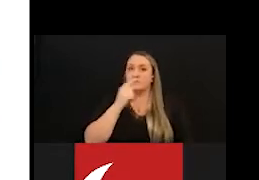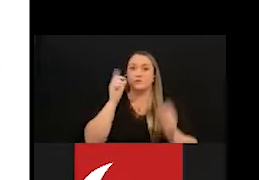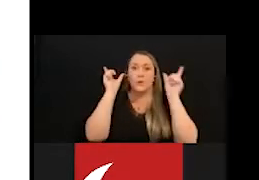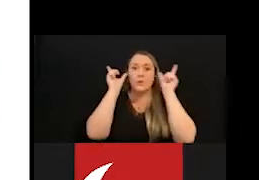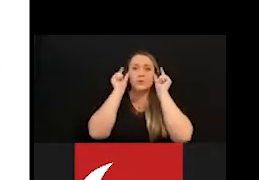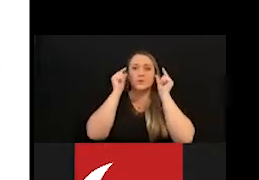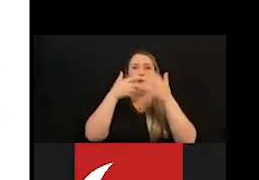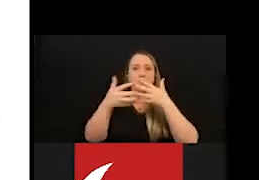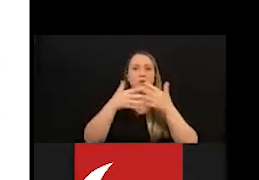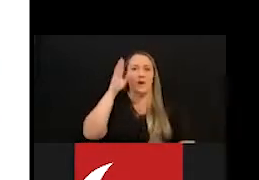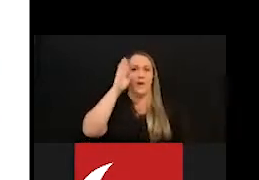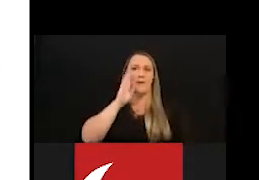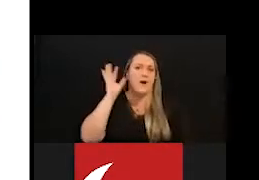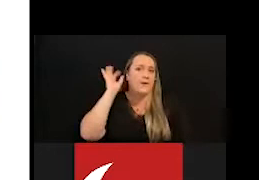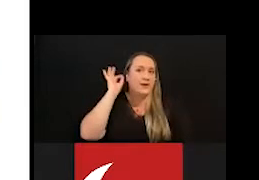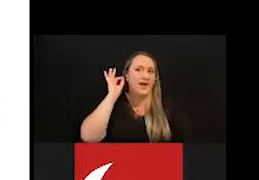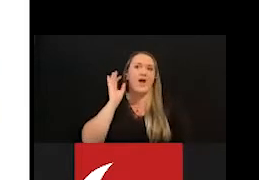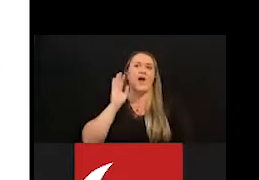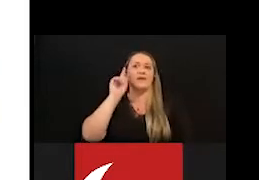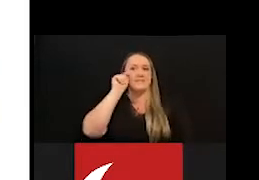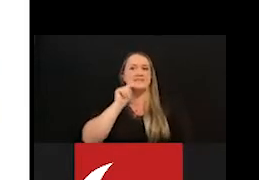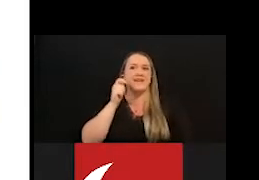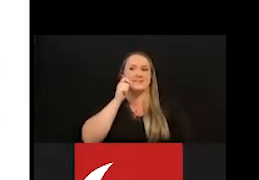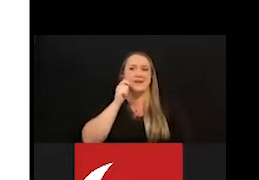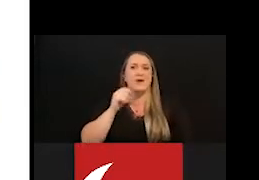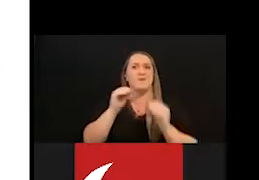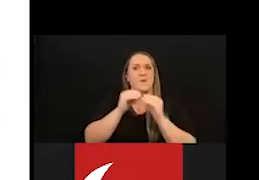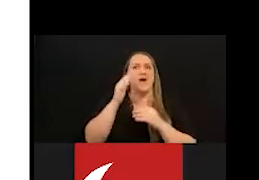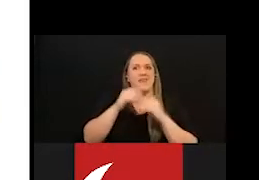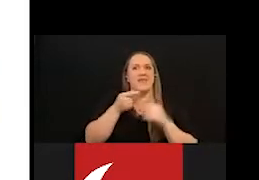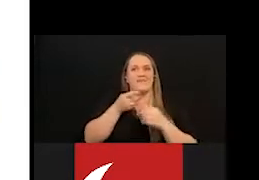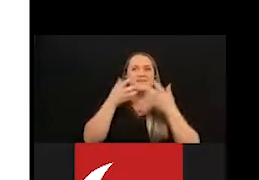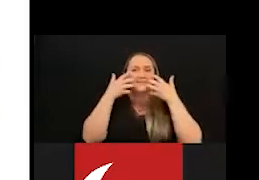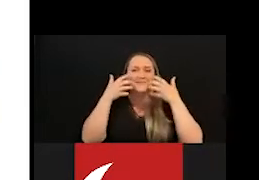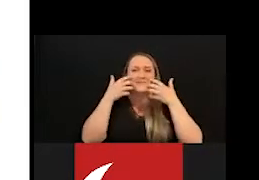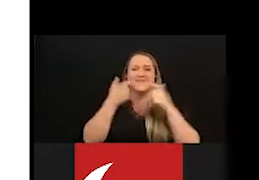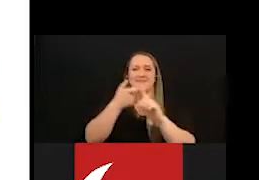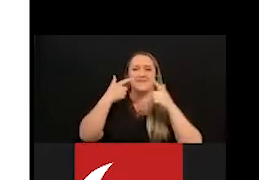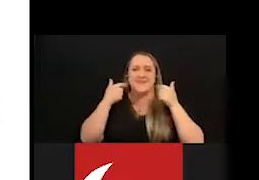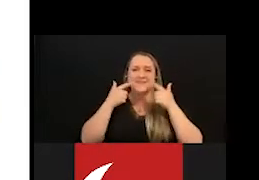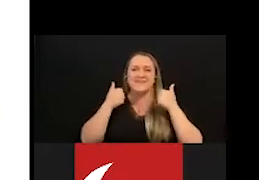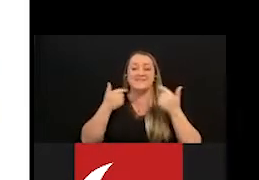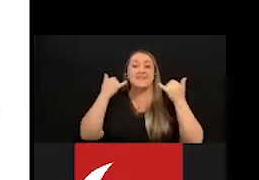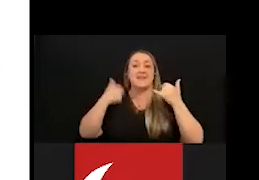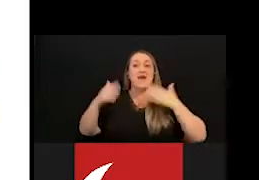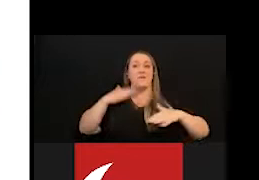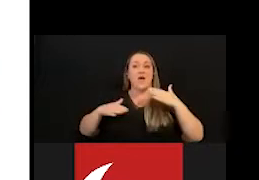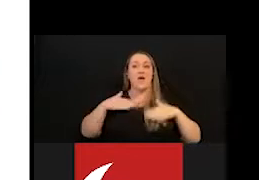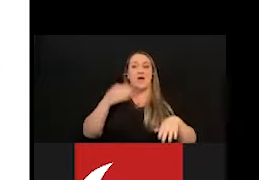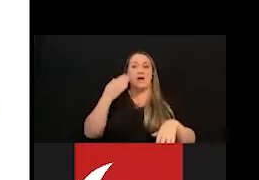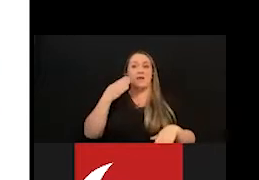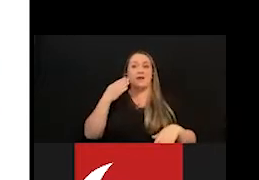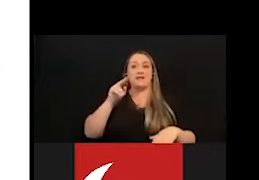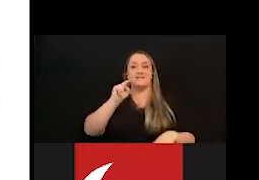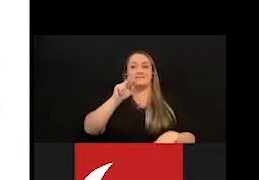hair, beige skin, and more than a few laugh lines. Today, I'm wearing a navy blue top with white embroidery